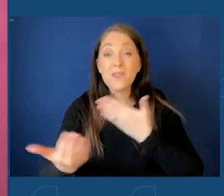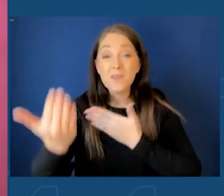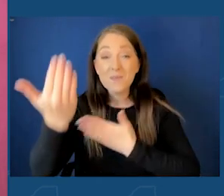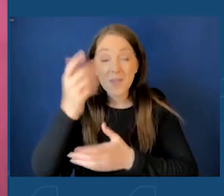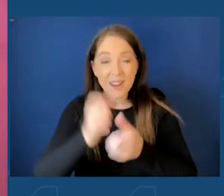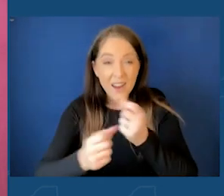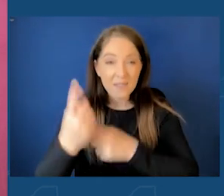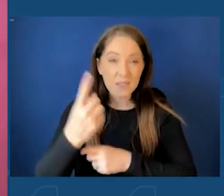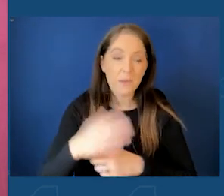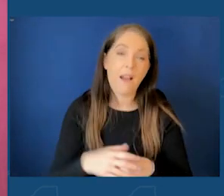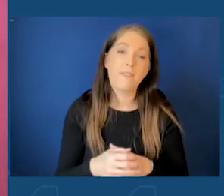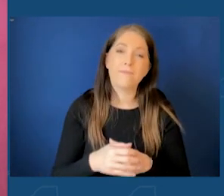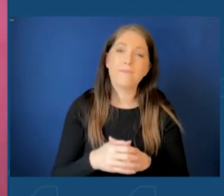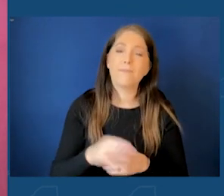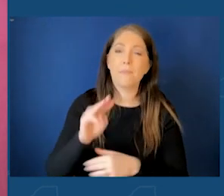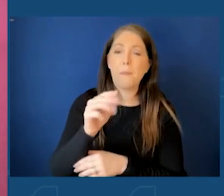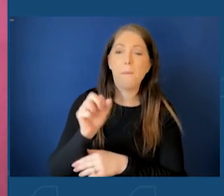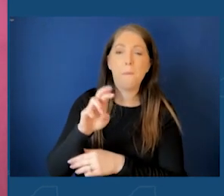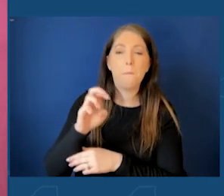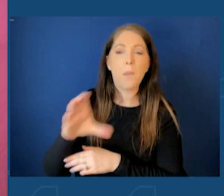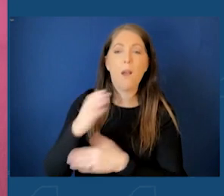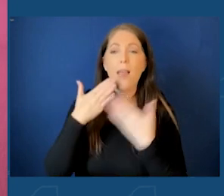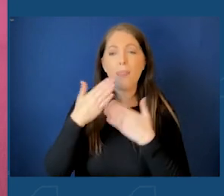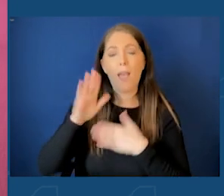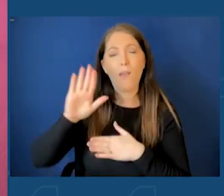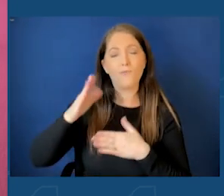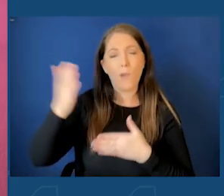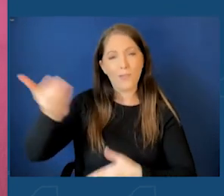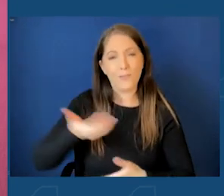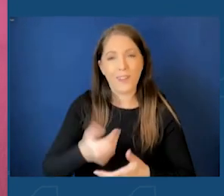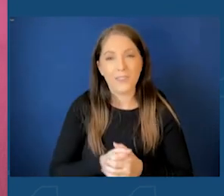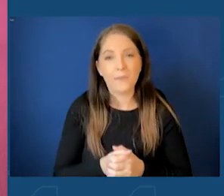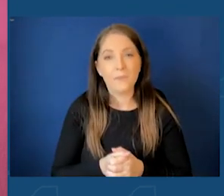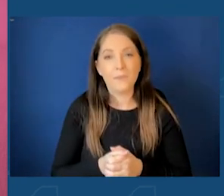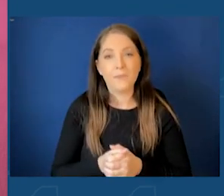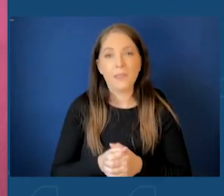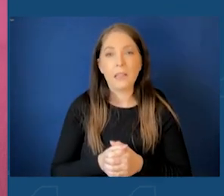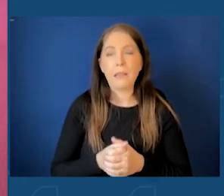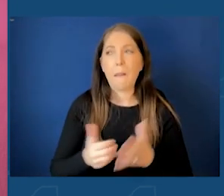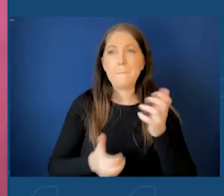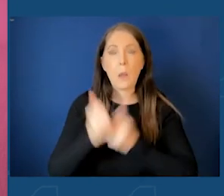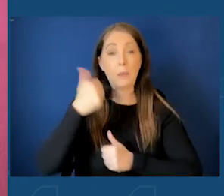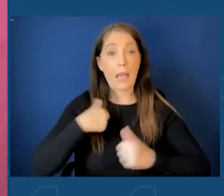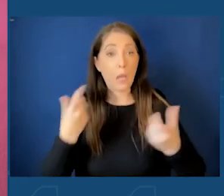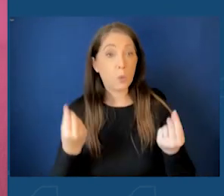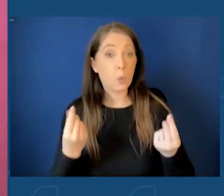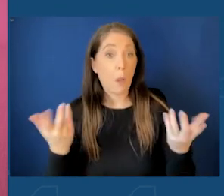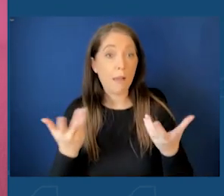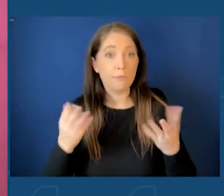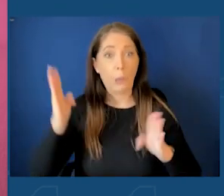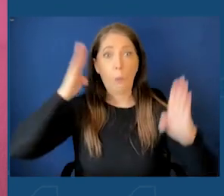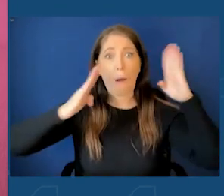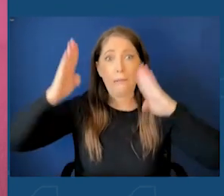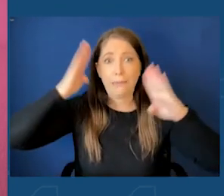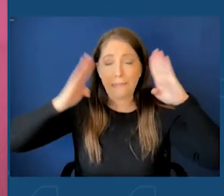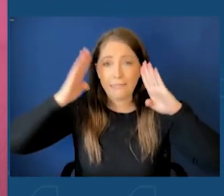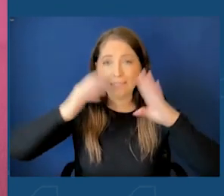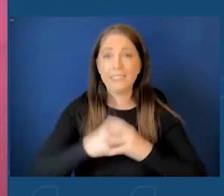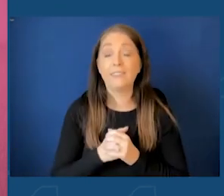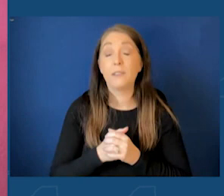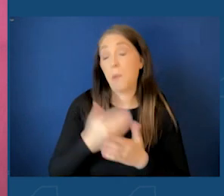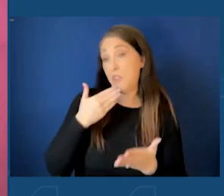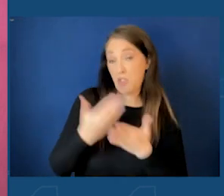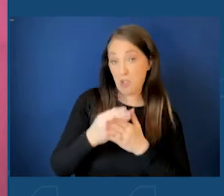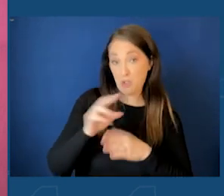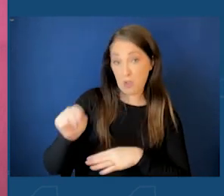you for that very warm introduction. I think mostly what I do is I worry a lot, And the good news on this extraordinary project is you've